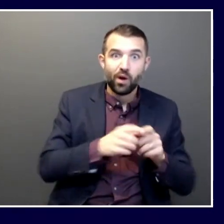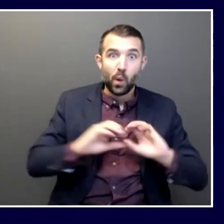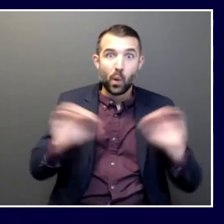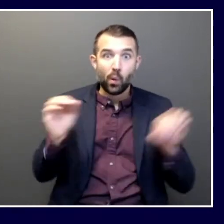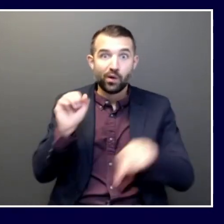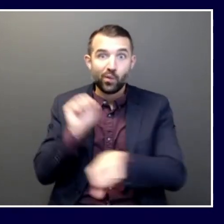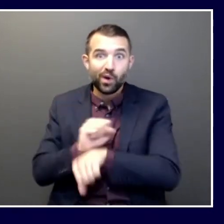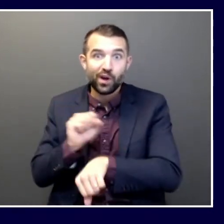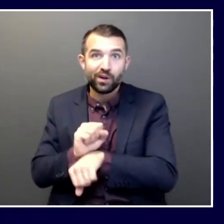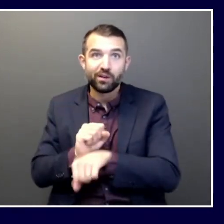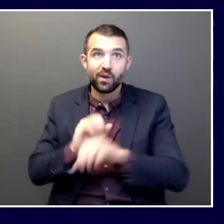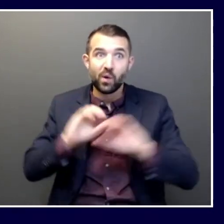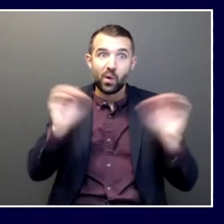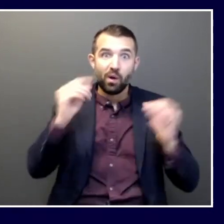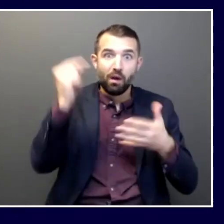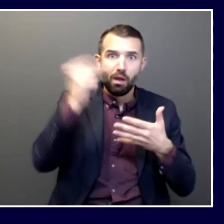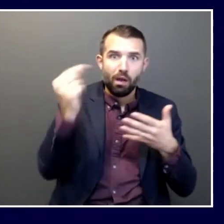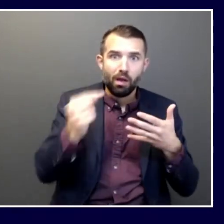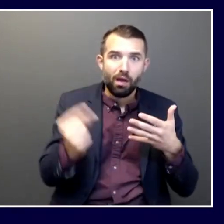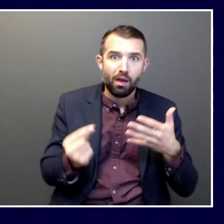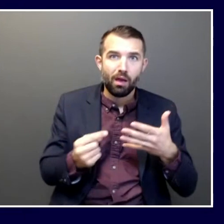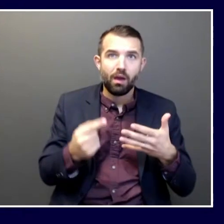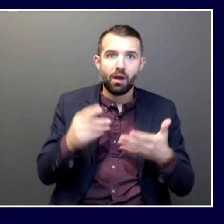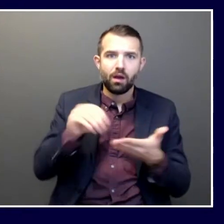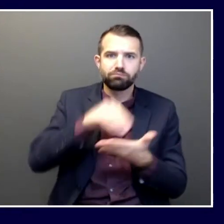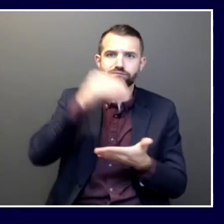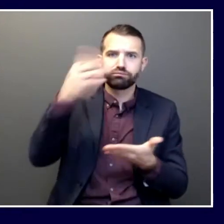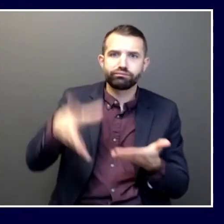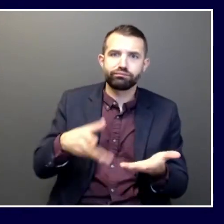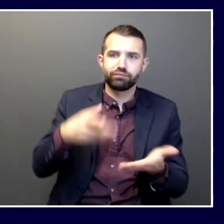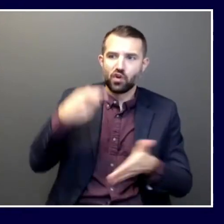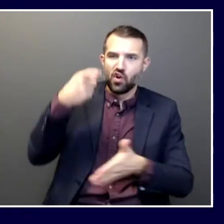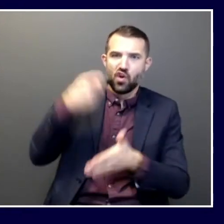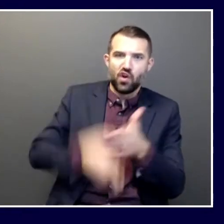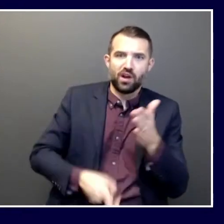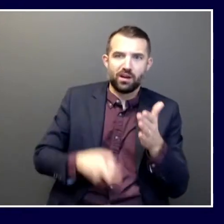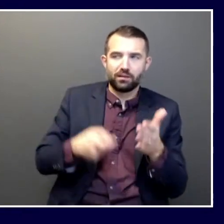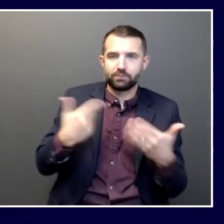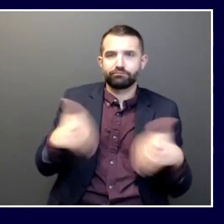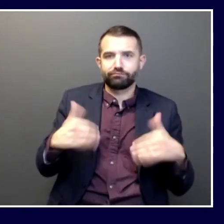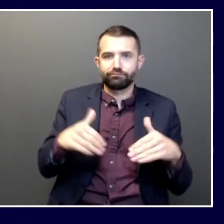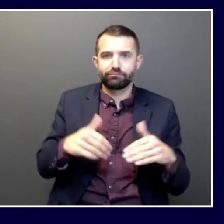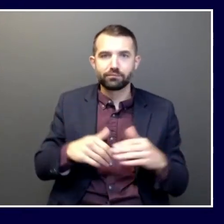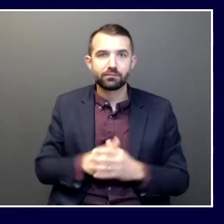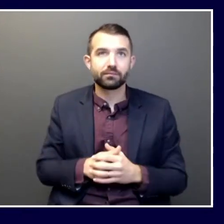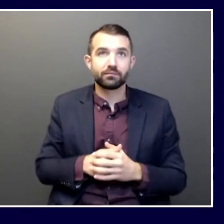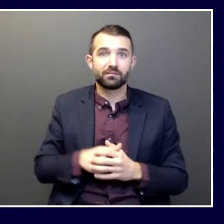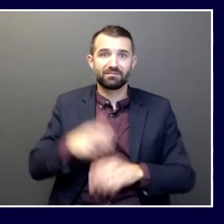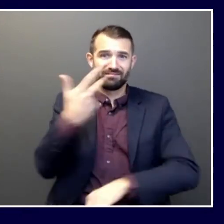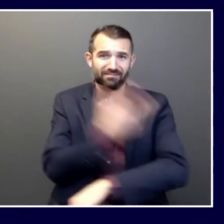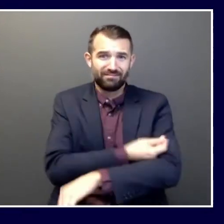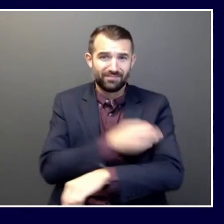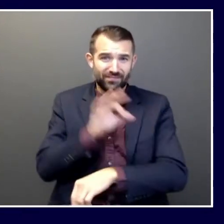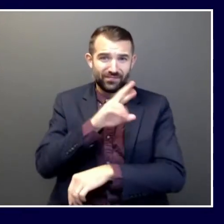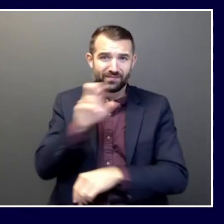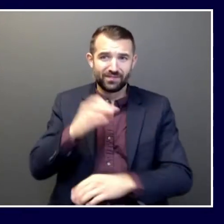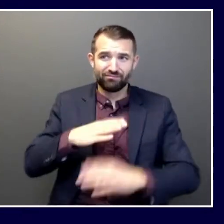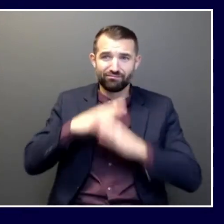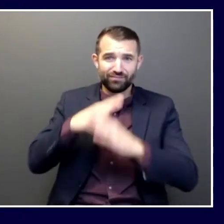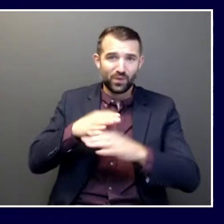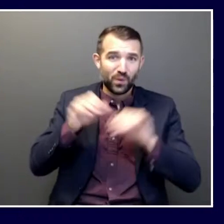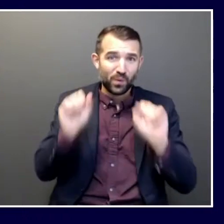benefit will be that a child who is exposed to COVID-19, for example, at a school, need not